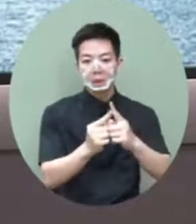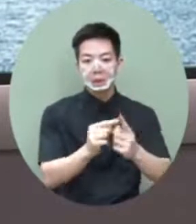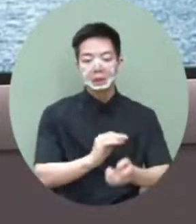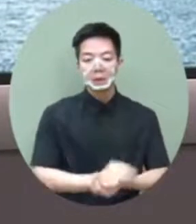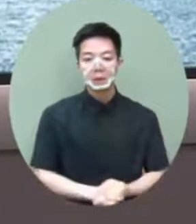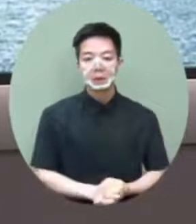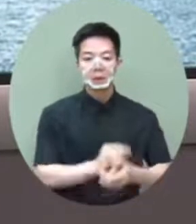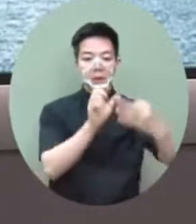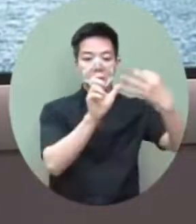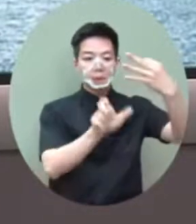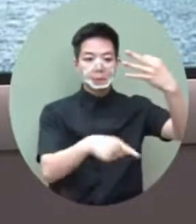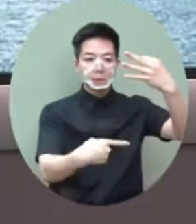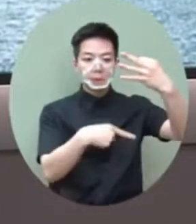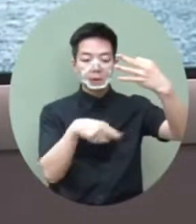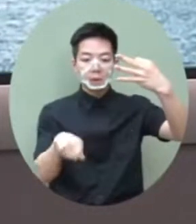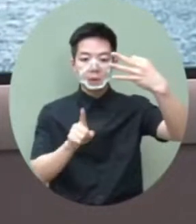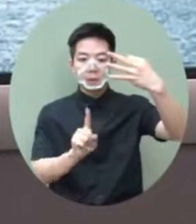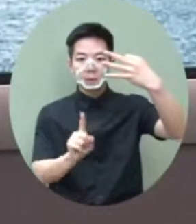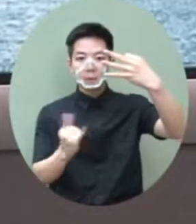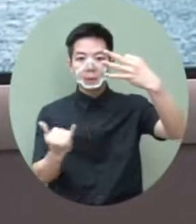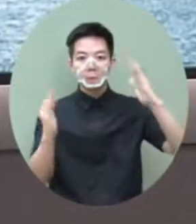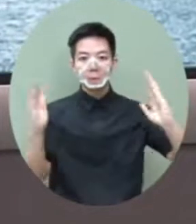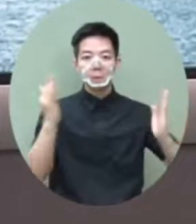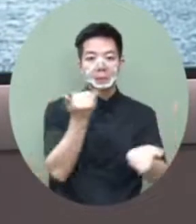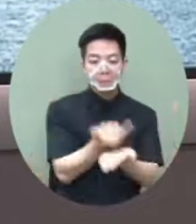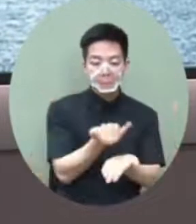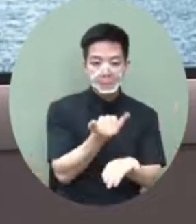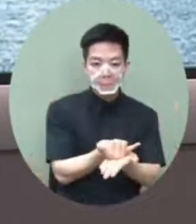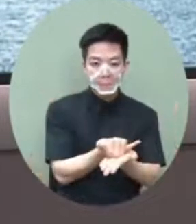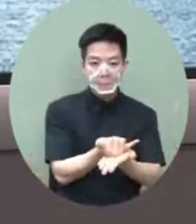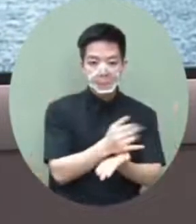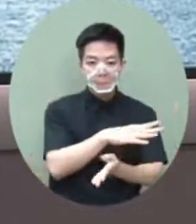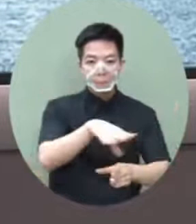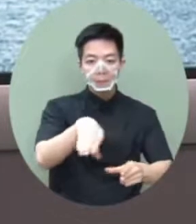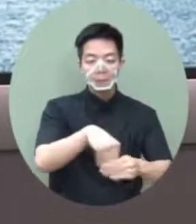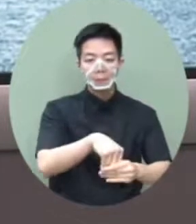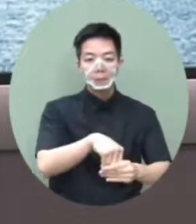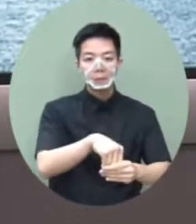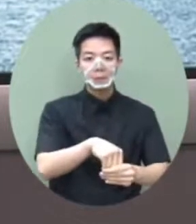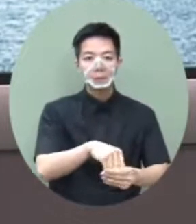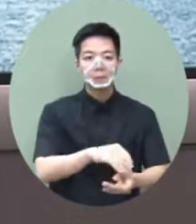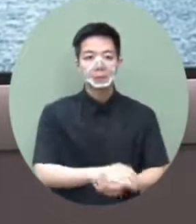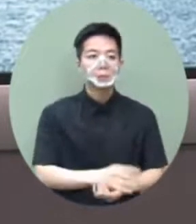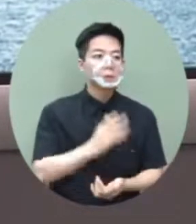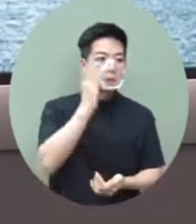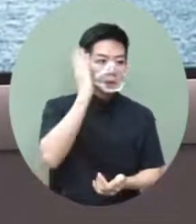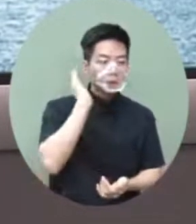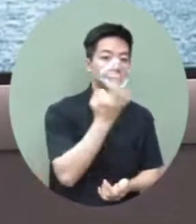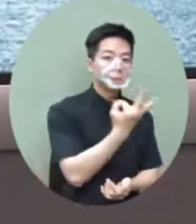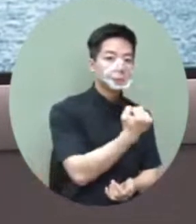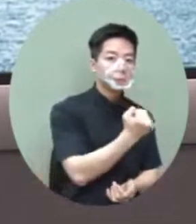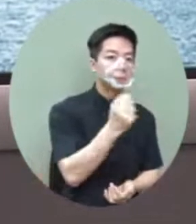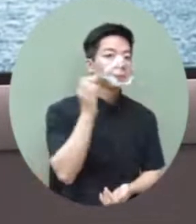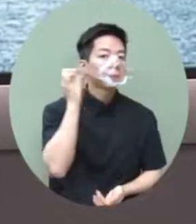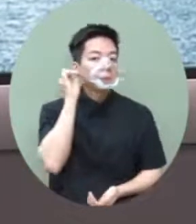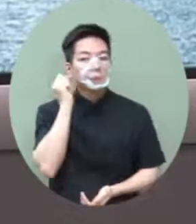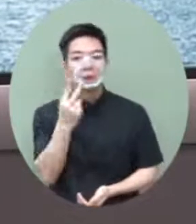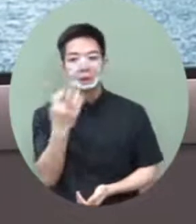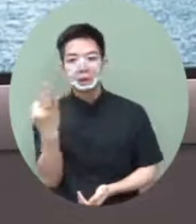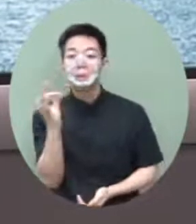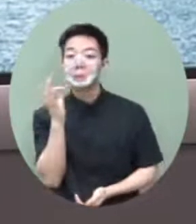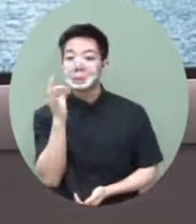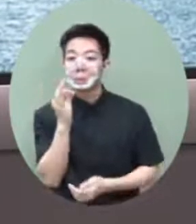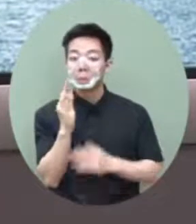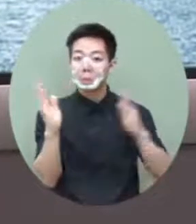53 patients who passed away from the 1st of March to the 16th of March, including 30 male and